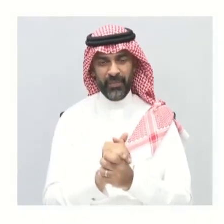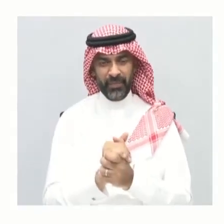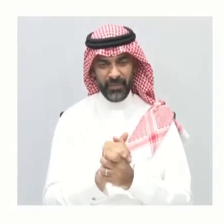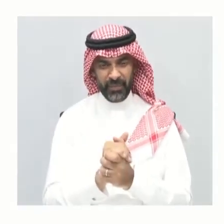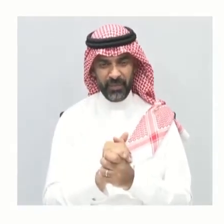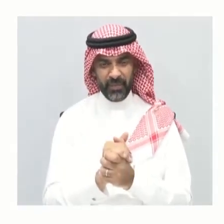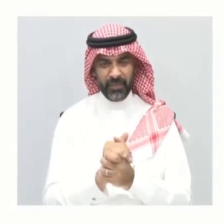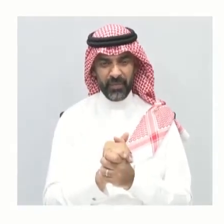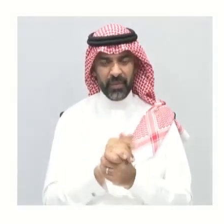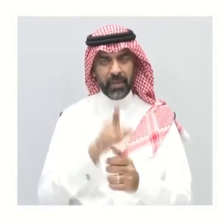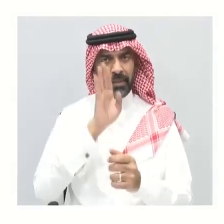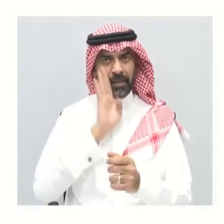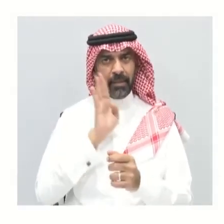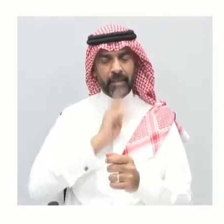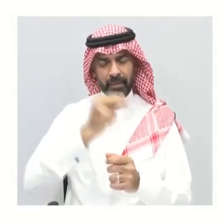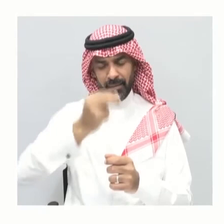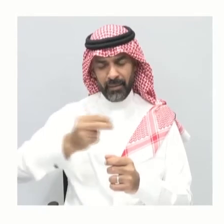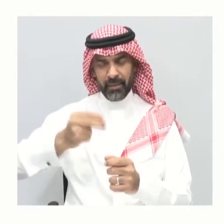uppercase, lowercase,